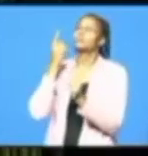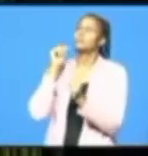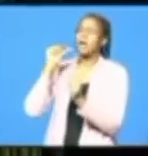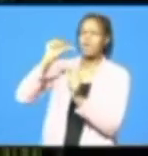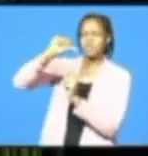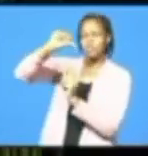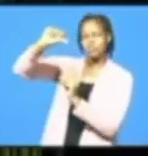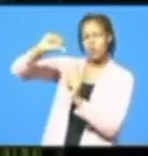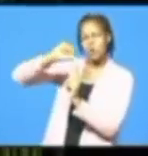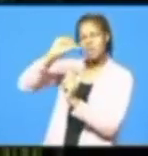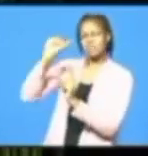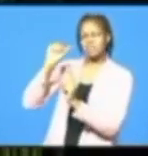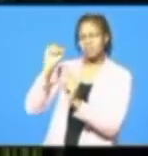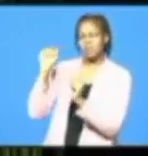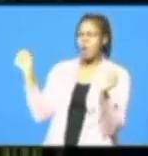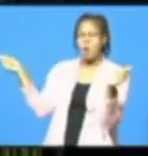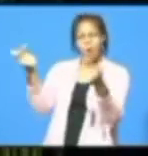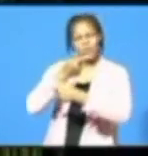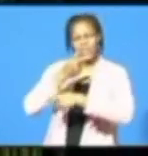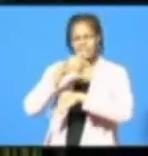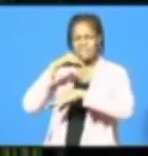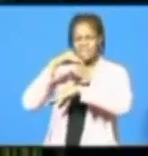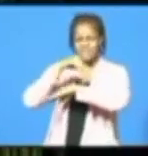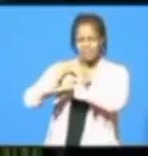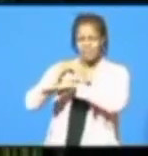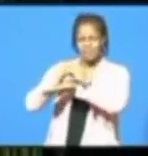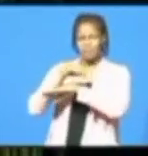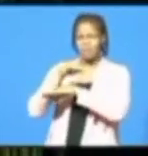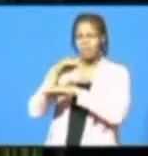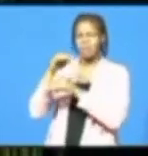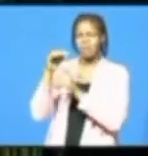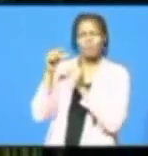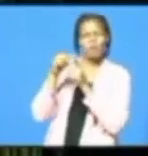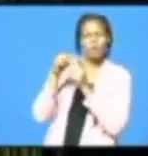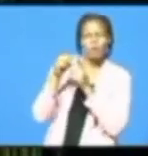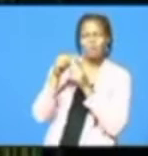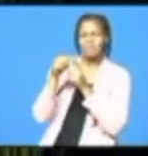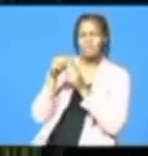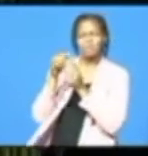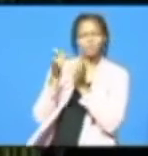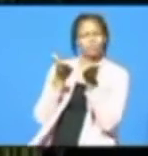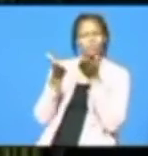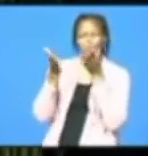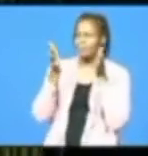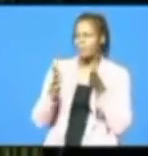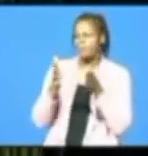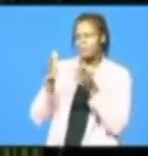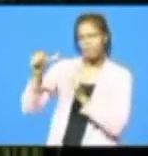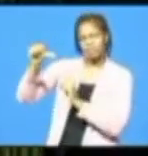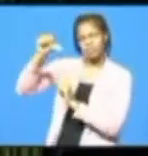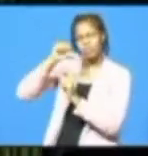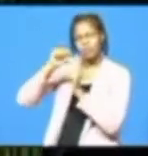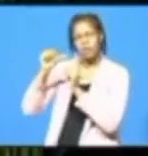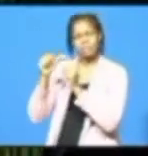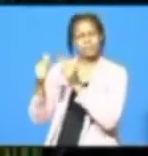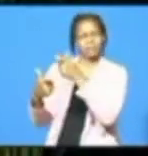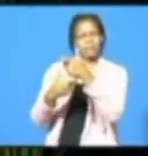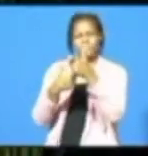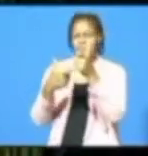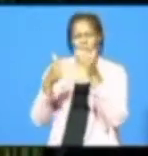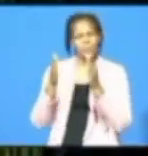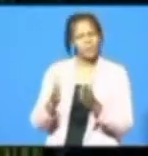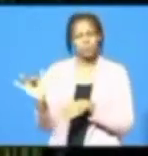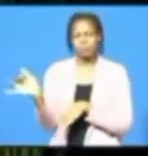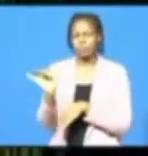us this evening. Anoint your word, anoint your servant, and anoint your viewers.